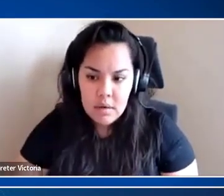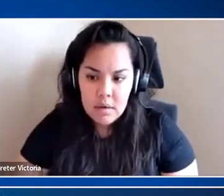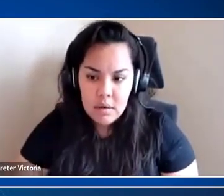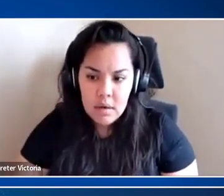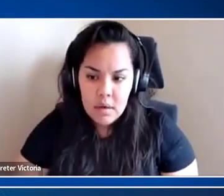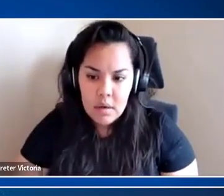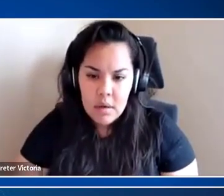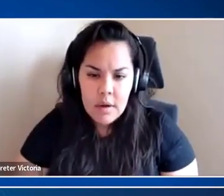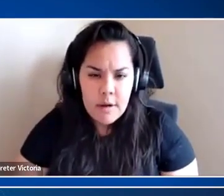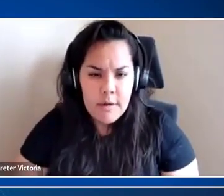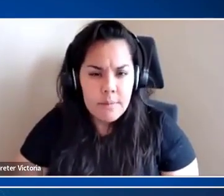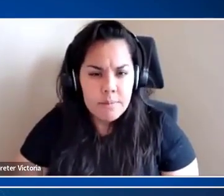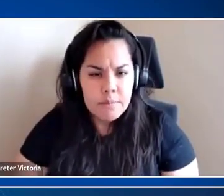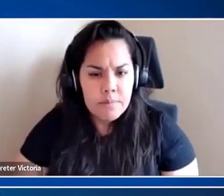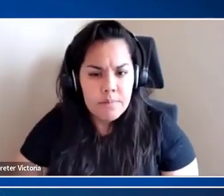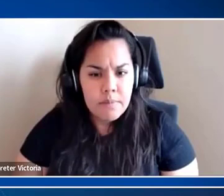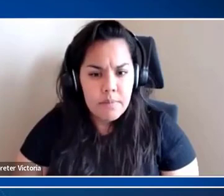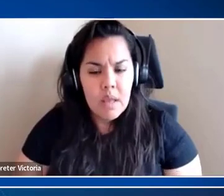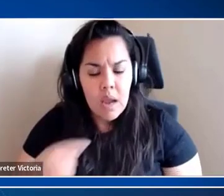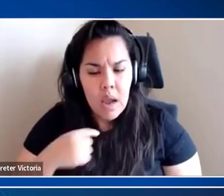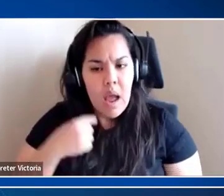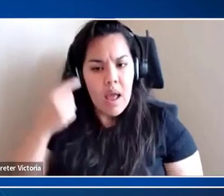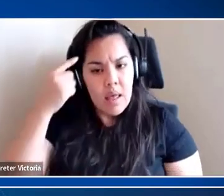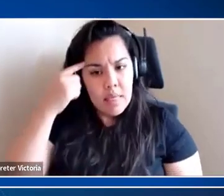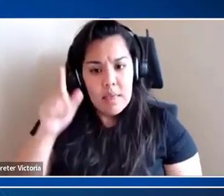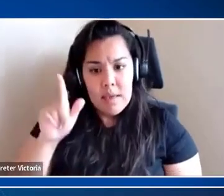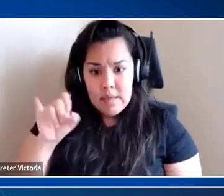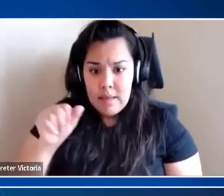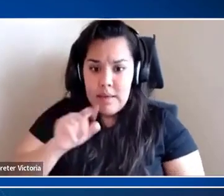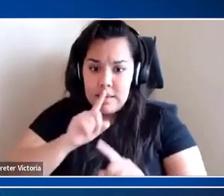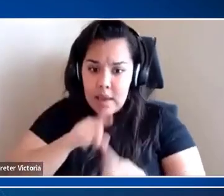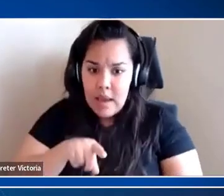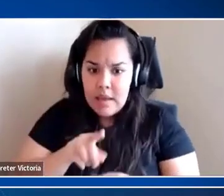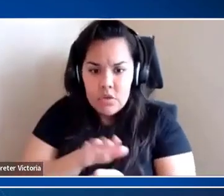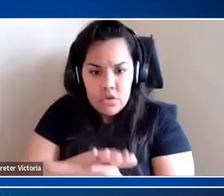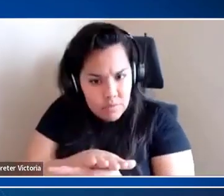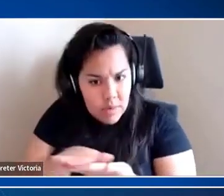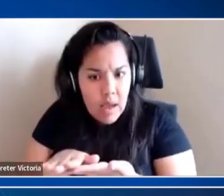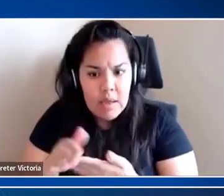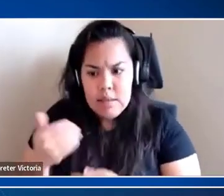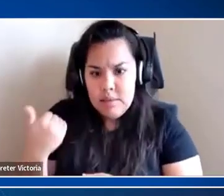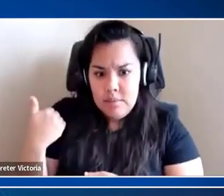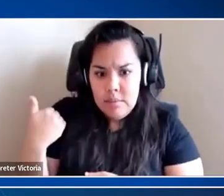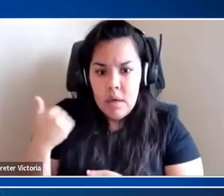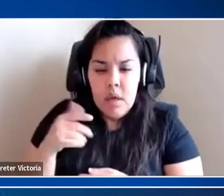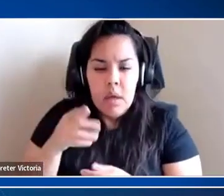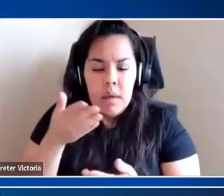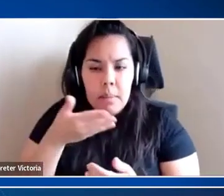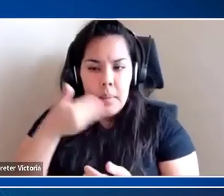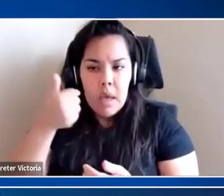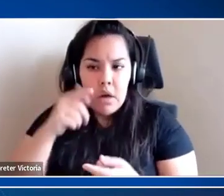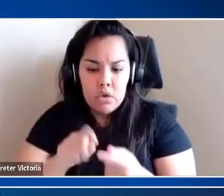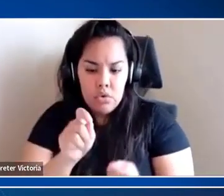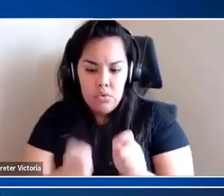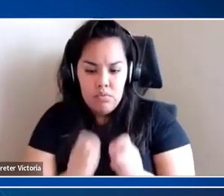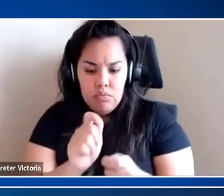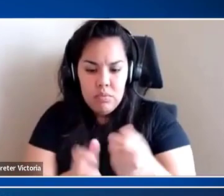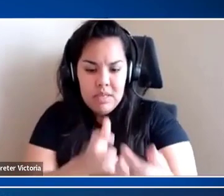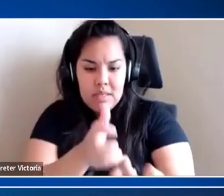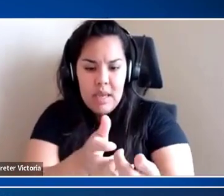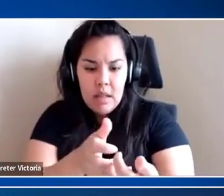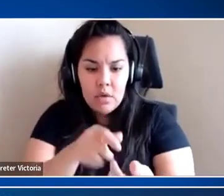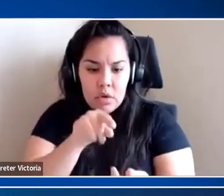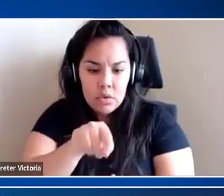I think Lisa answered that nicely before, in the sense that you probably want to tailor it to the research